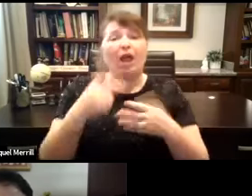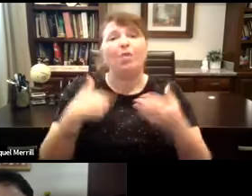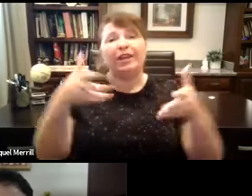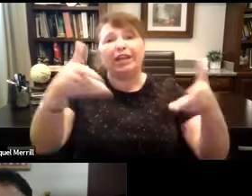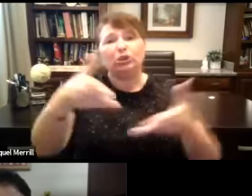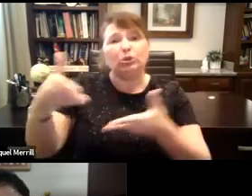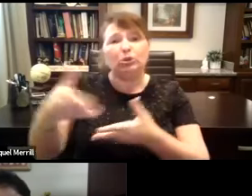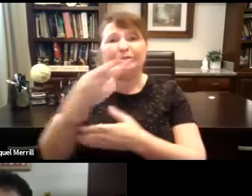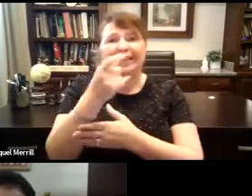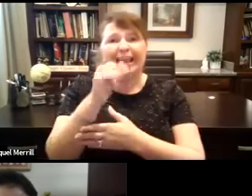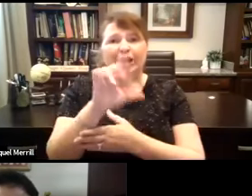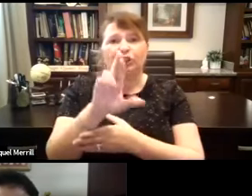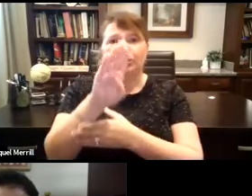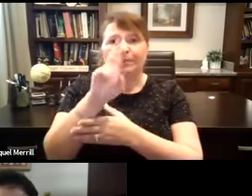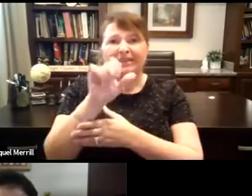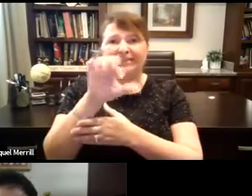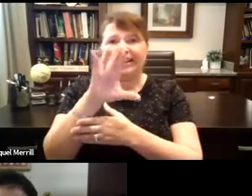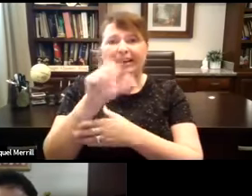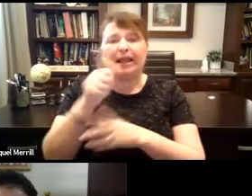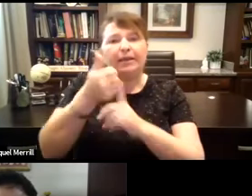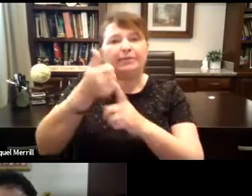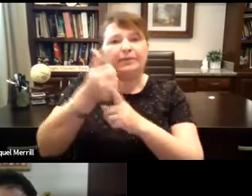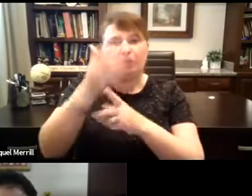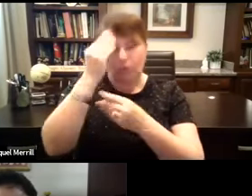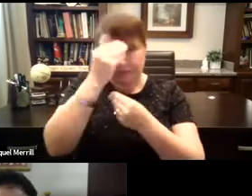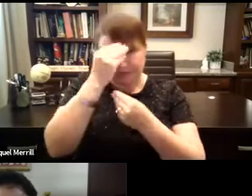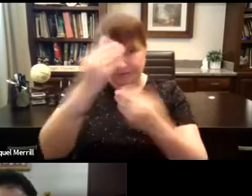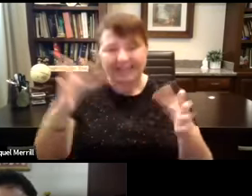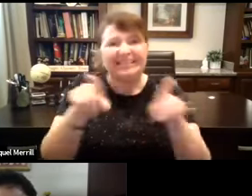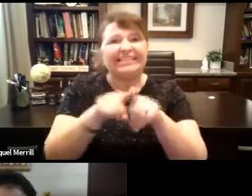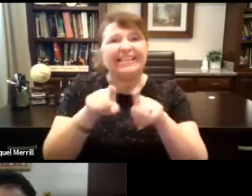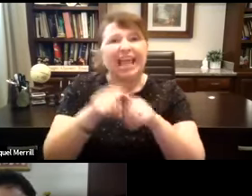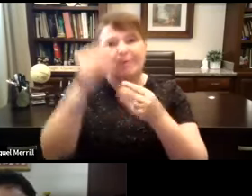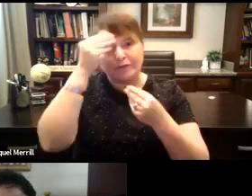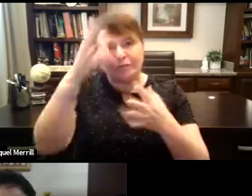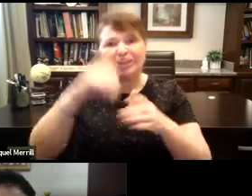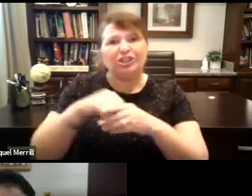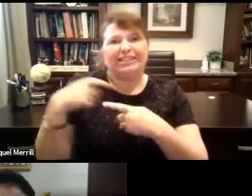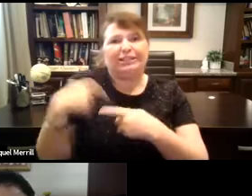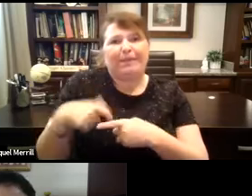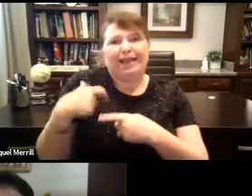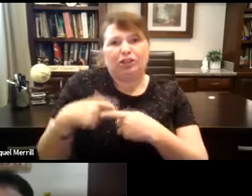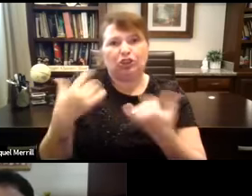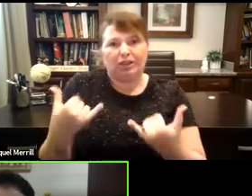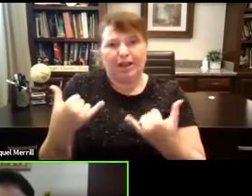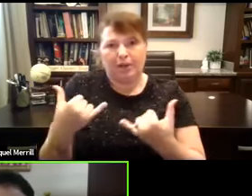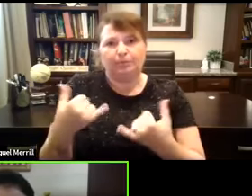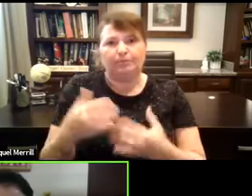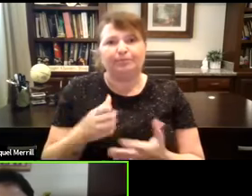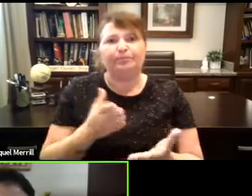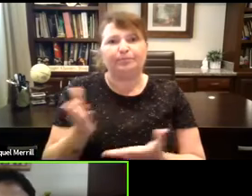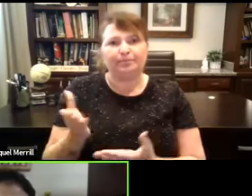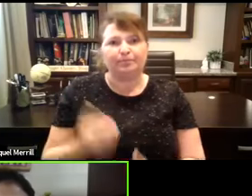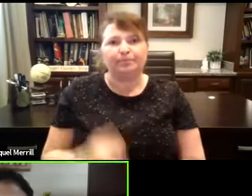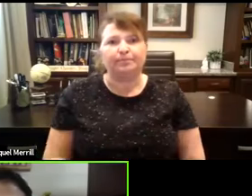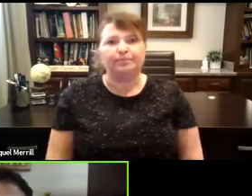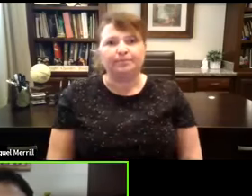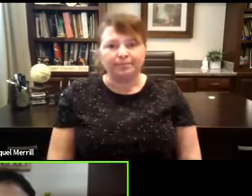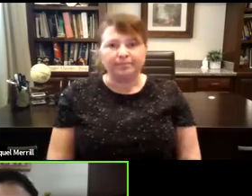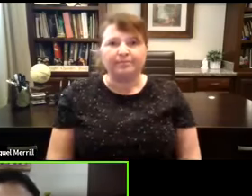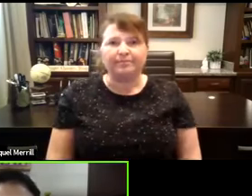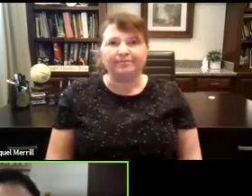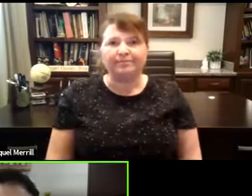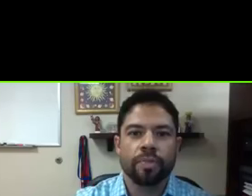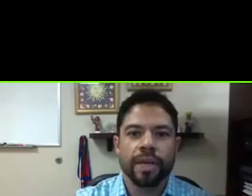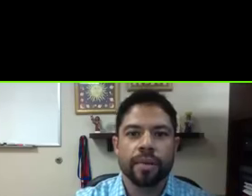colleague, Hector Becerra, who will convey this information in Spanish. Muchas gracias, Carlos. Buenas